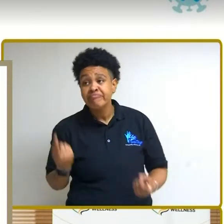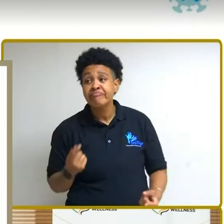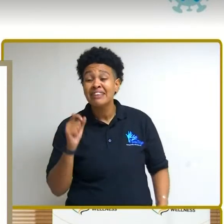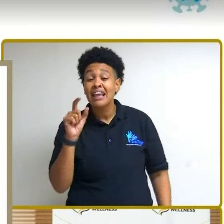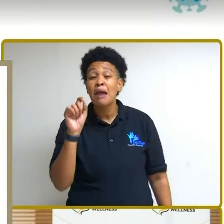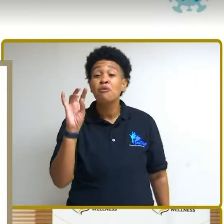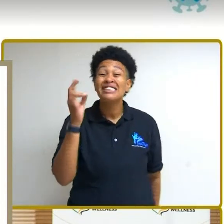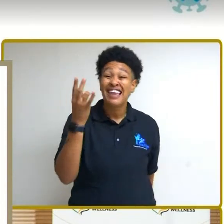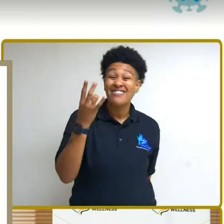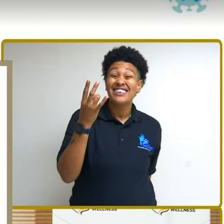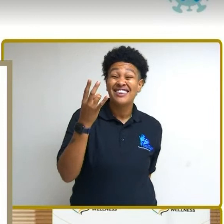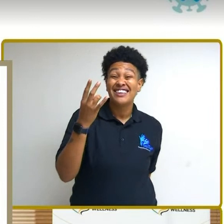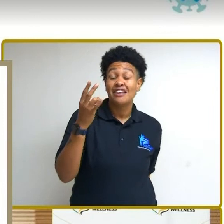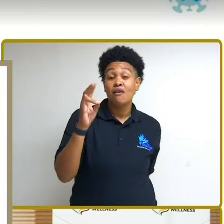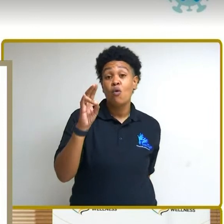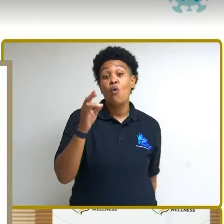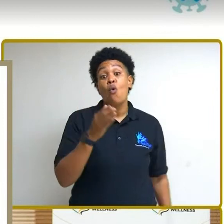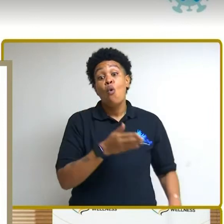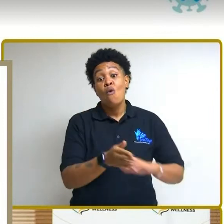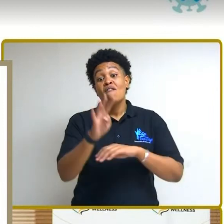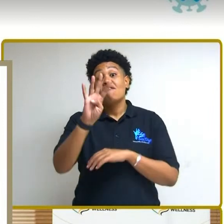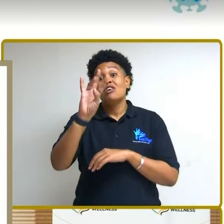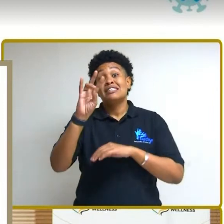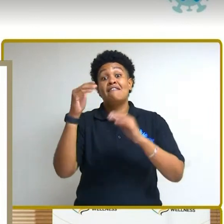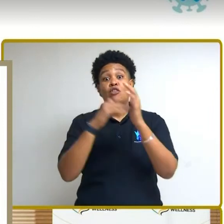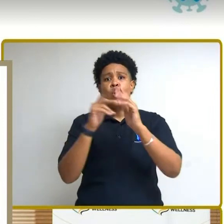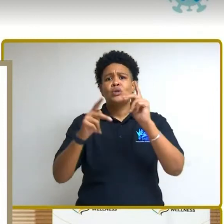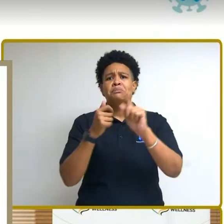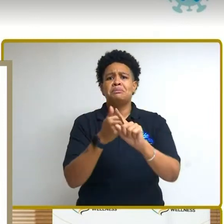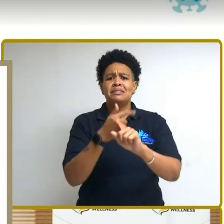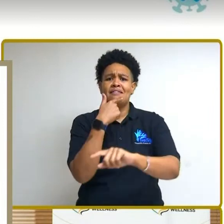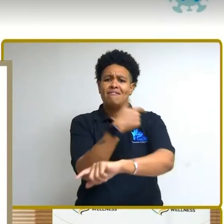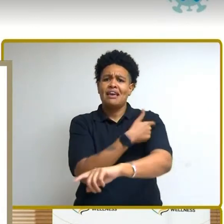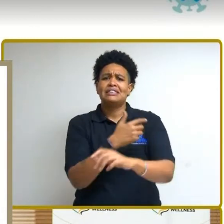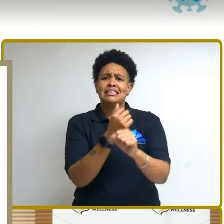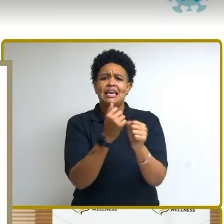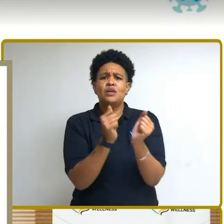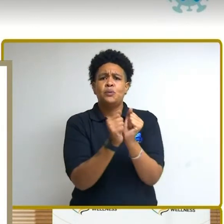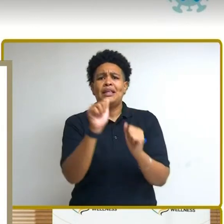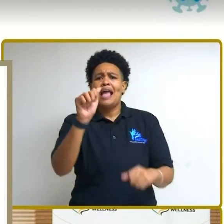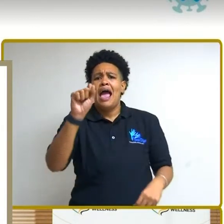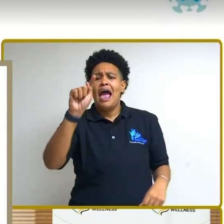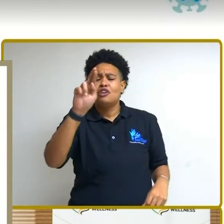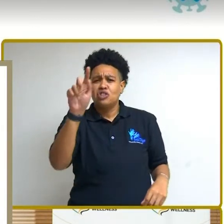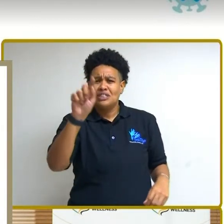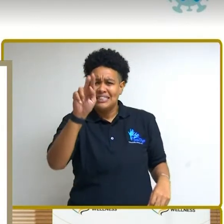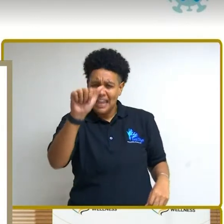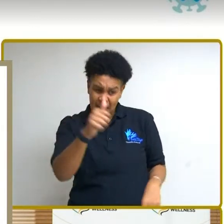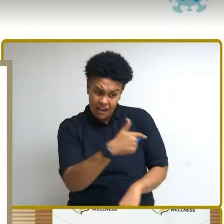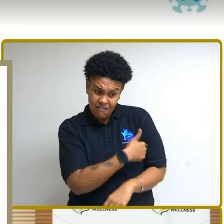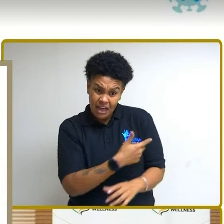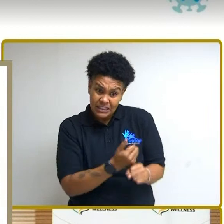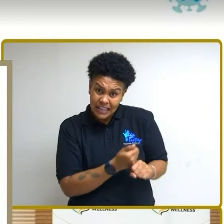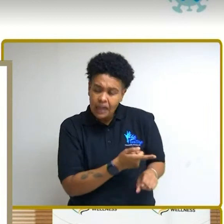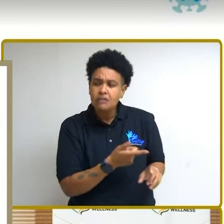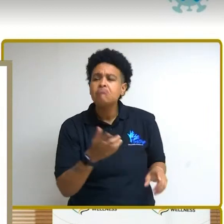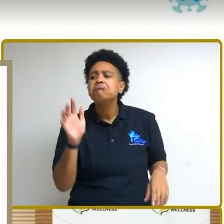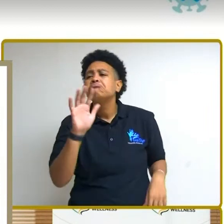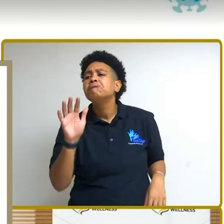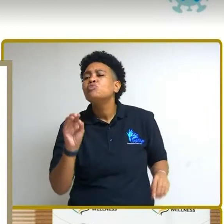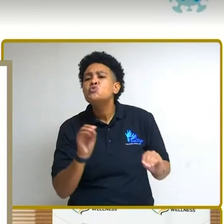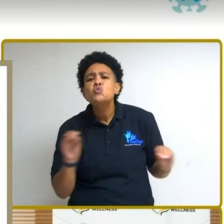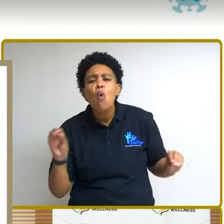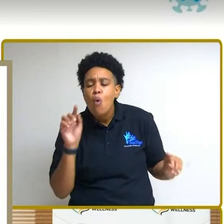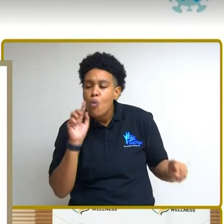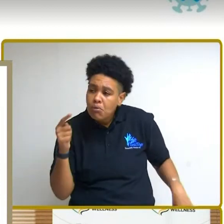7th, over 47,000 persons were vaccinated with the AstraZeneca vaccine, of which there has been